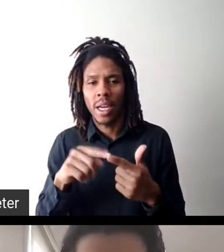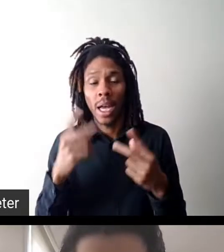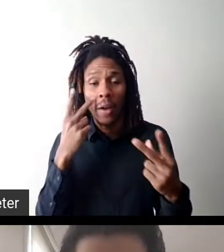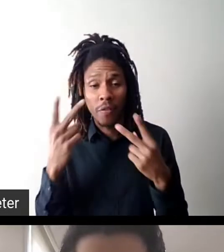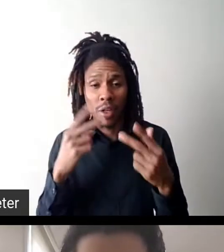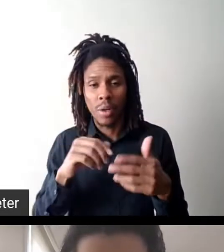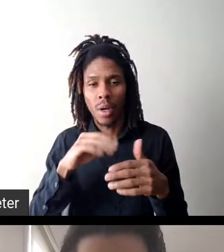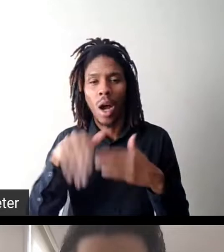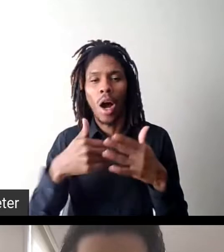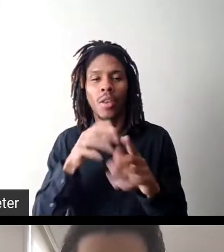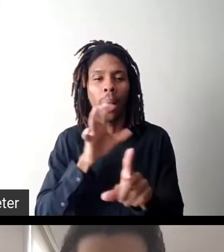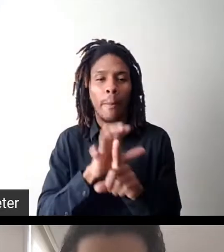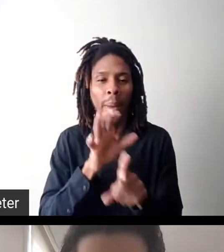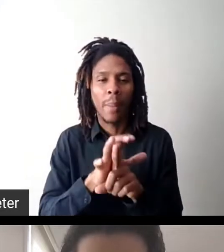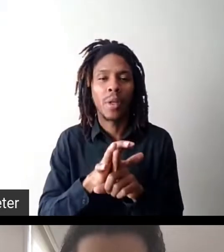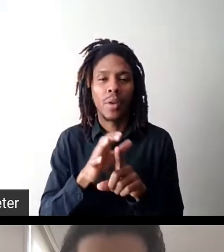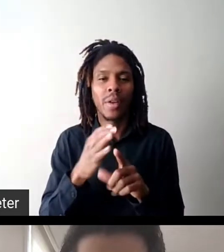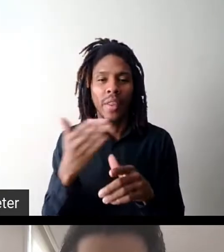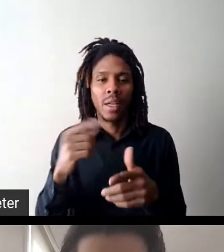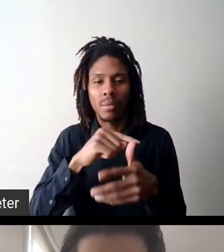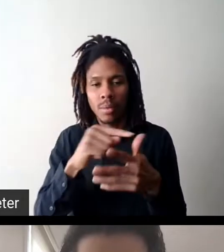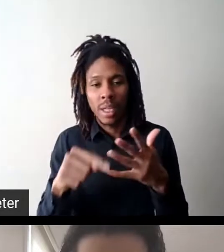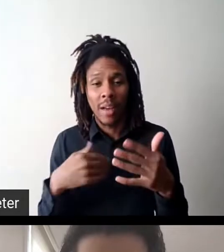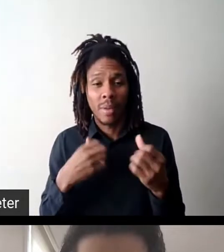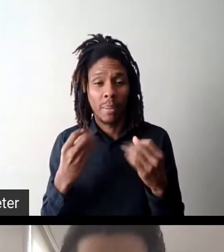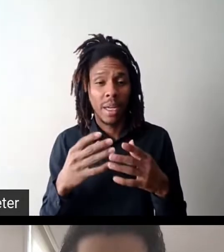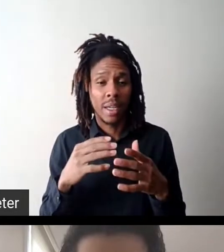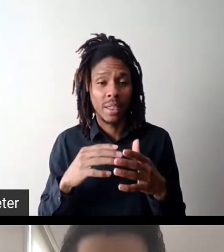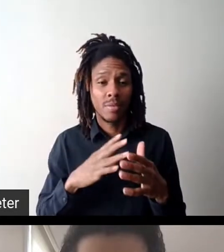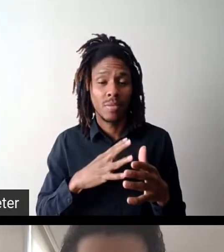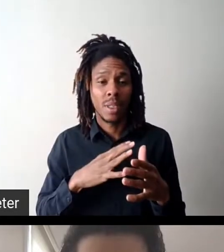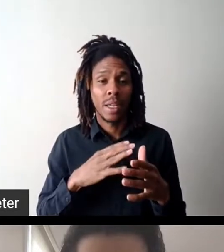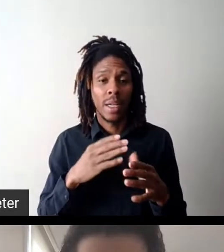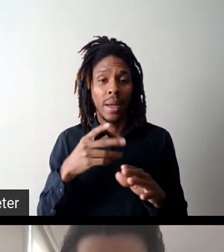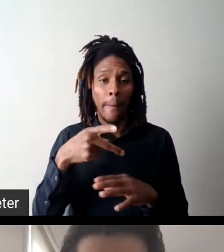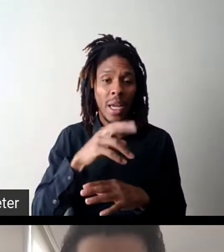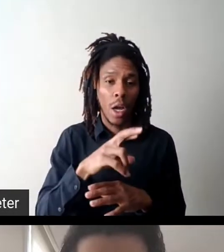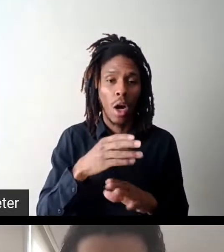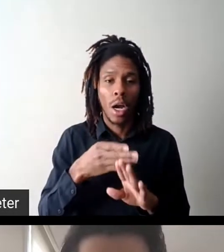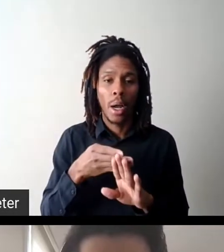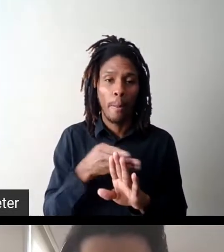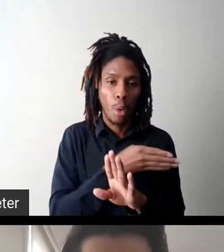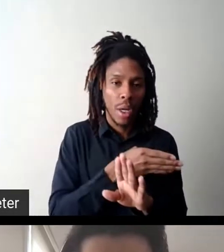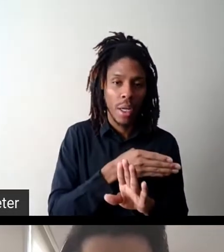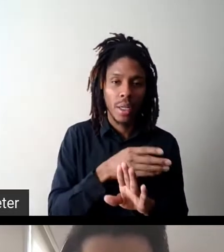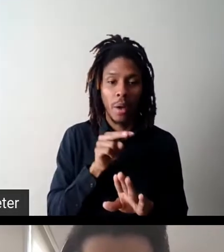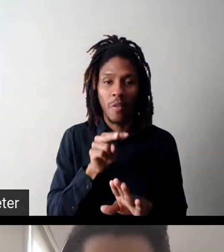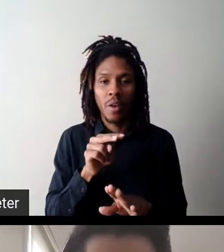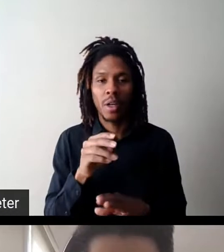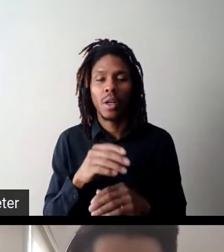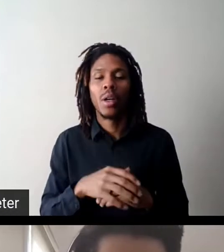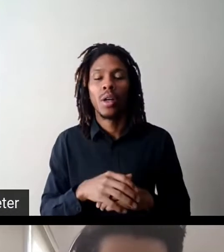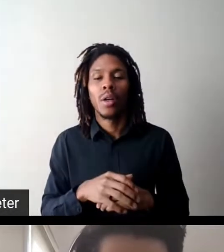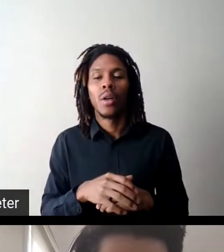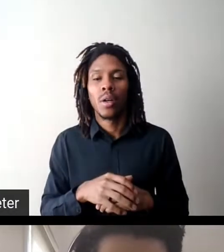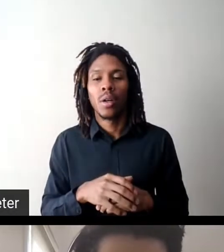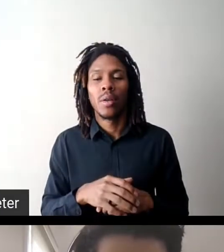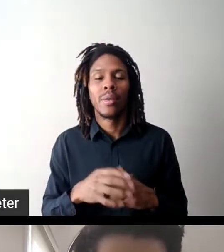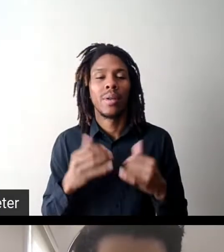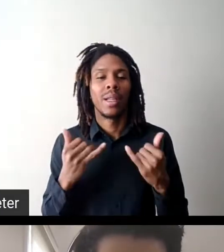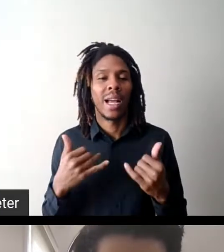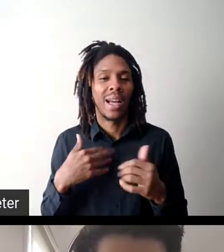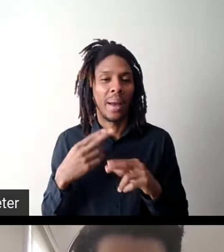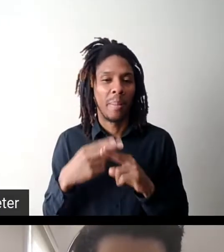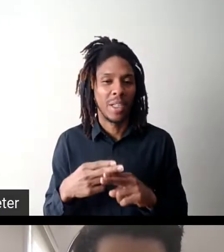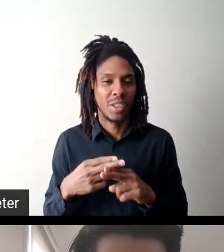all the popular frameworks, and also has many features like PR previews and stuff like that. Now, as I kind of mentioned earlier,